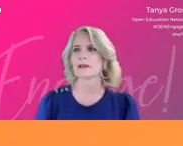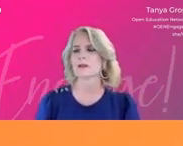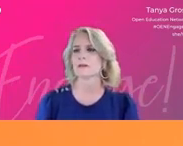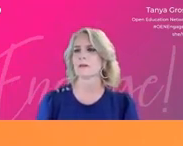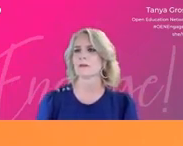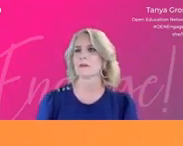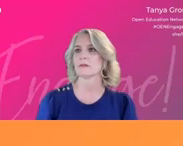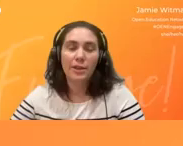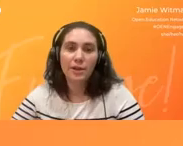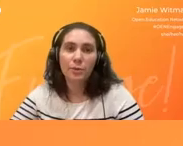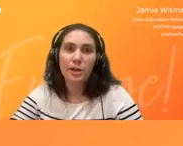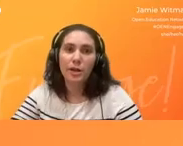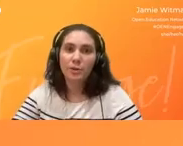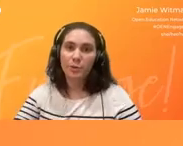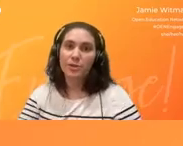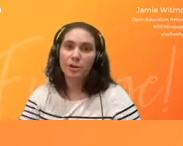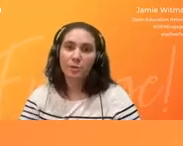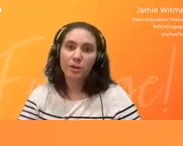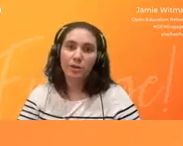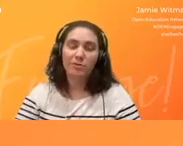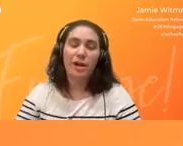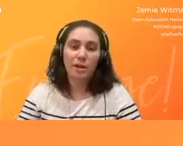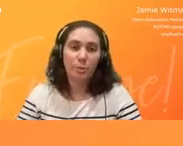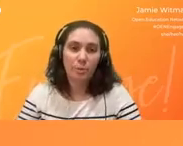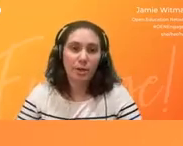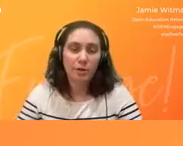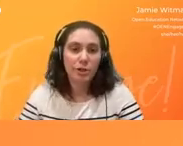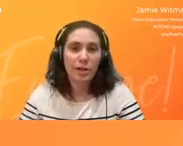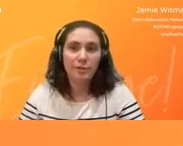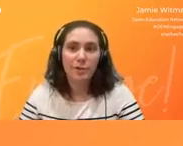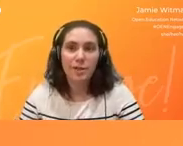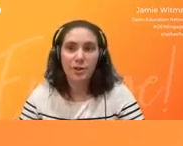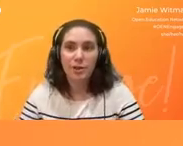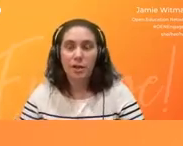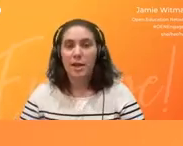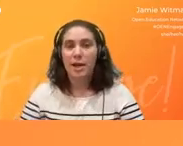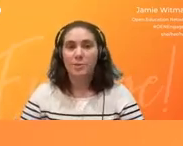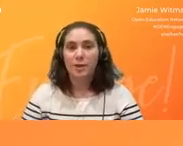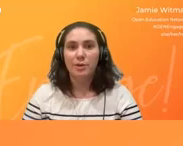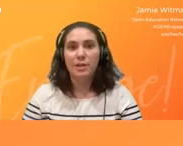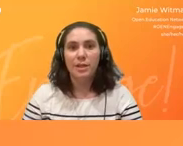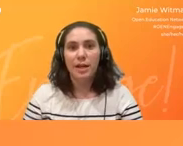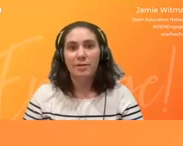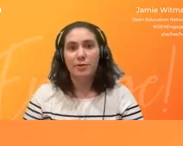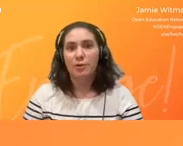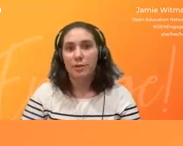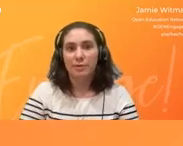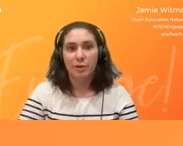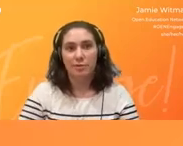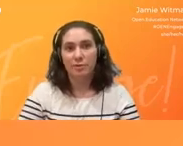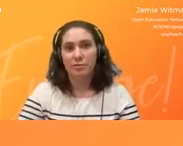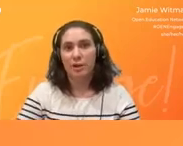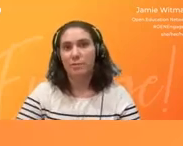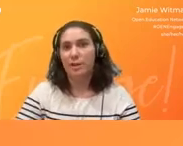speak to that? Sure. I think we, so we started with defining open pedagogy in that first session. So I think we did have sort of a